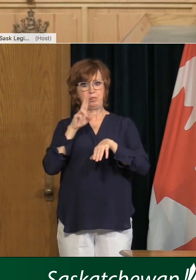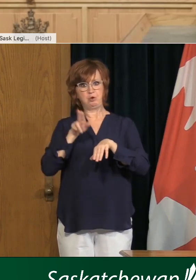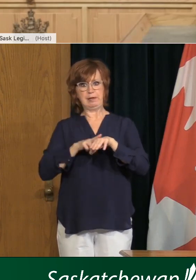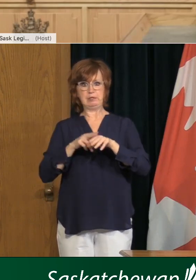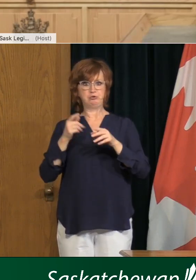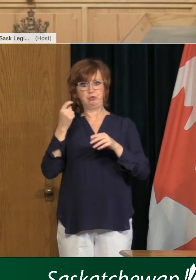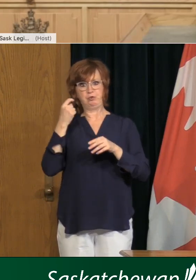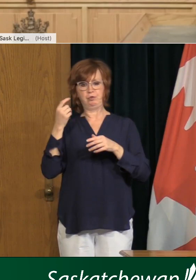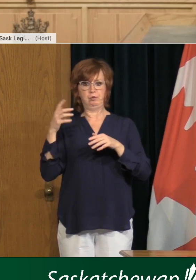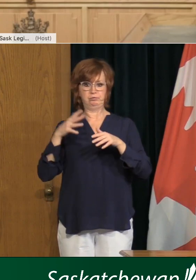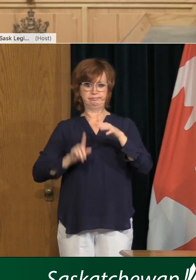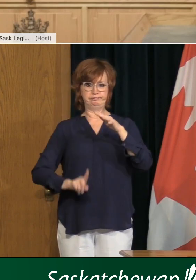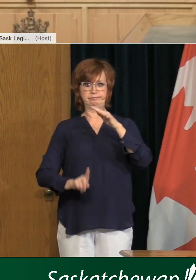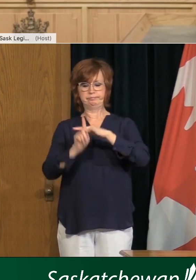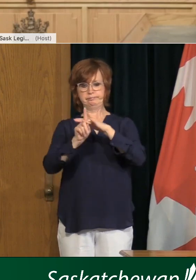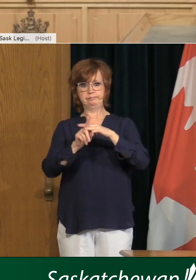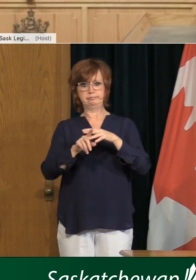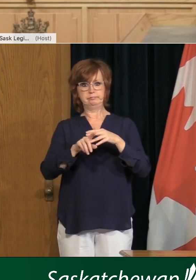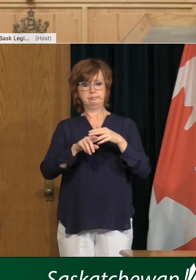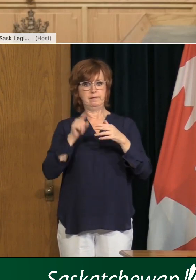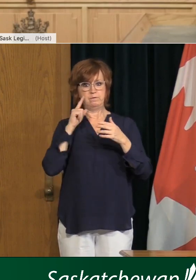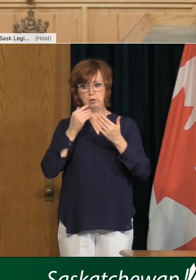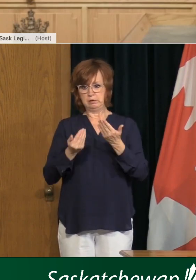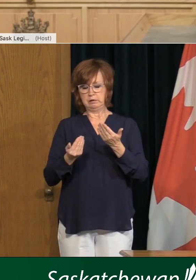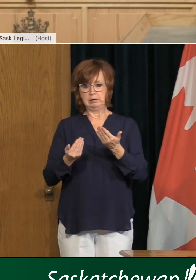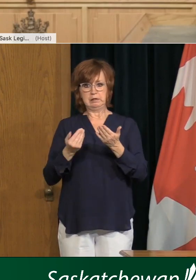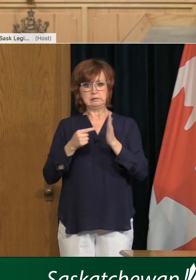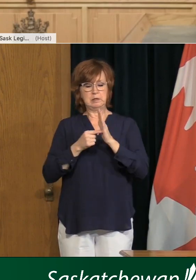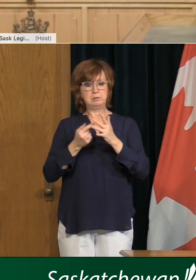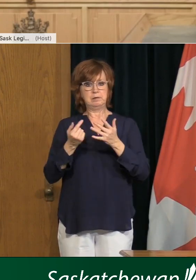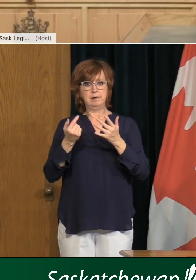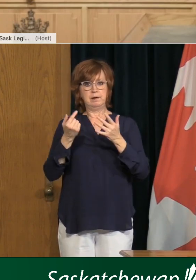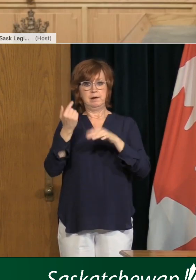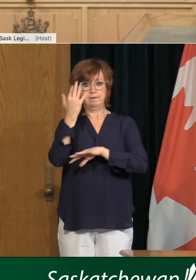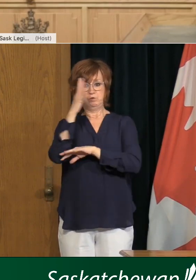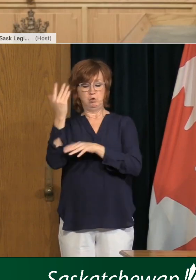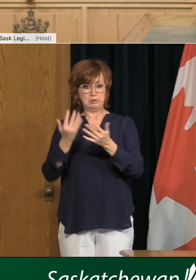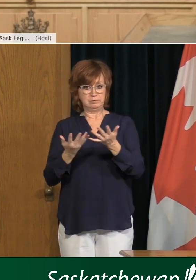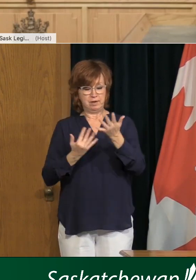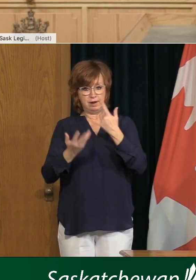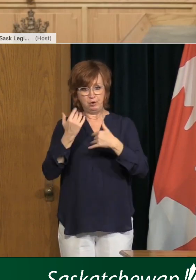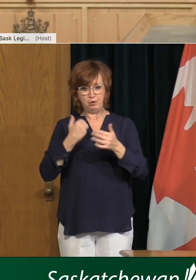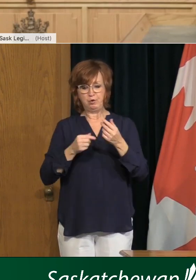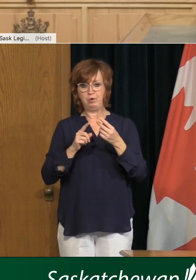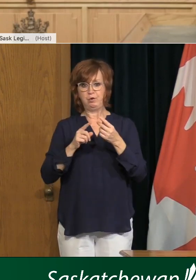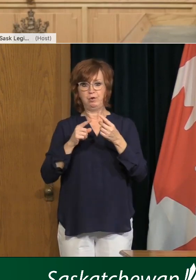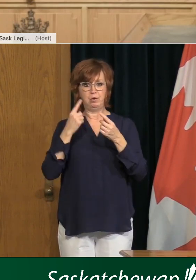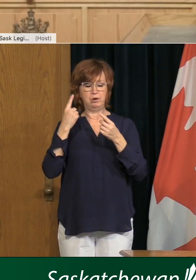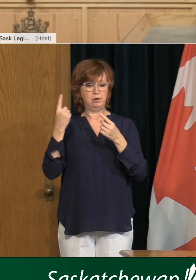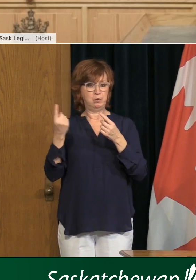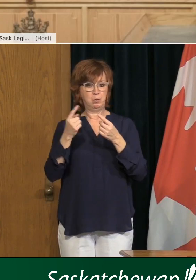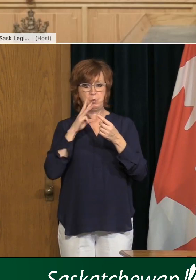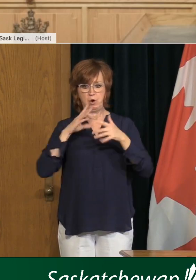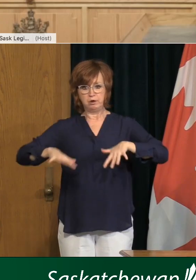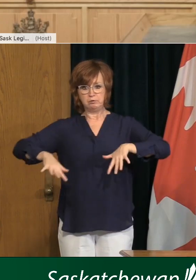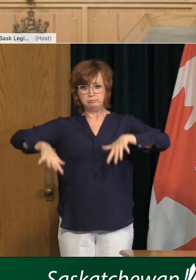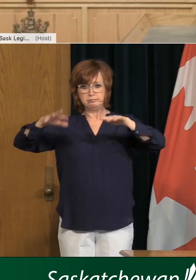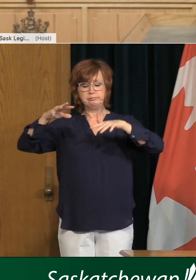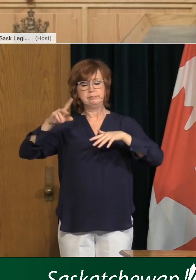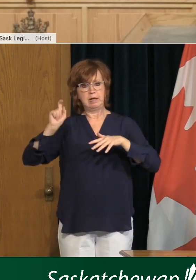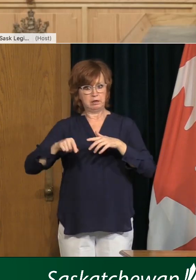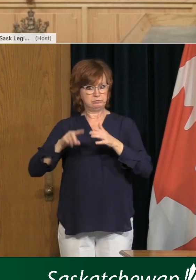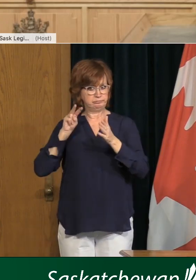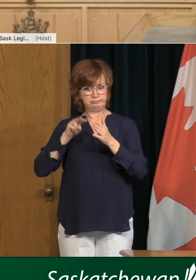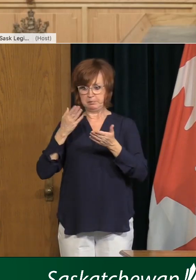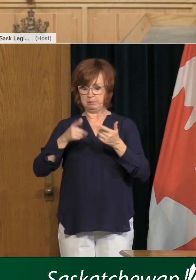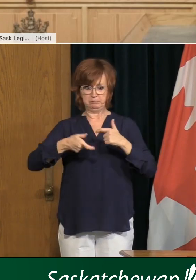ability to resume services, and those will also be taken into account in the service resumption plan. Next slide,